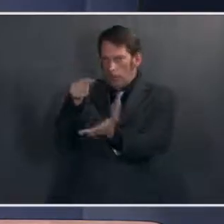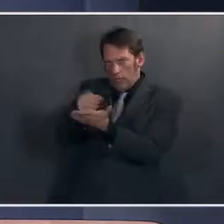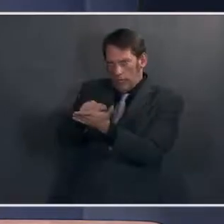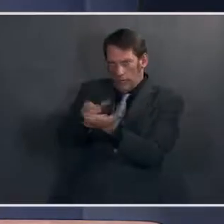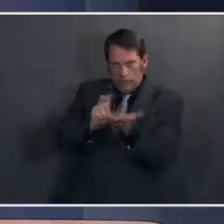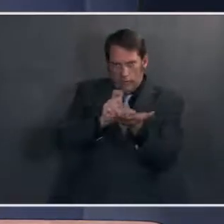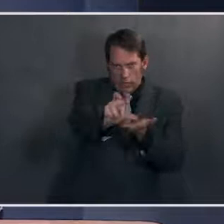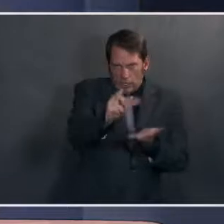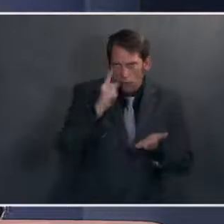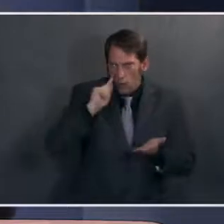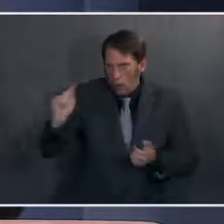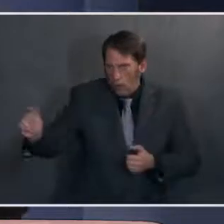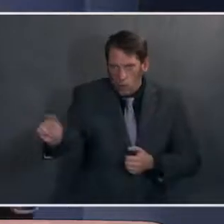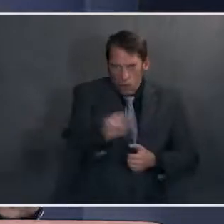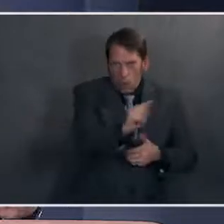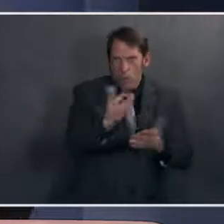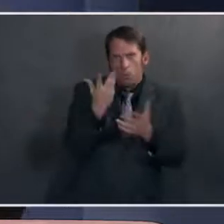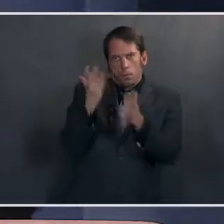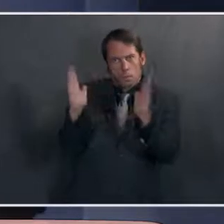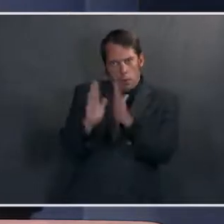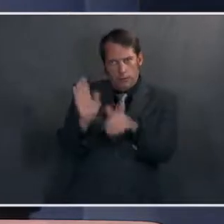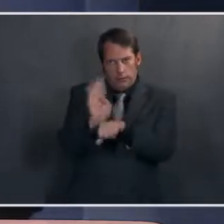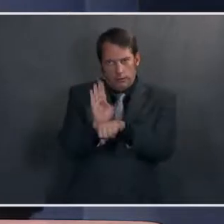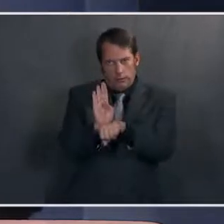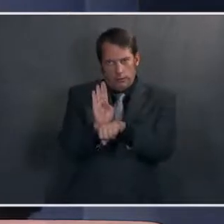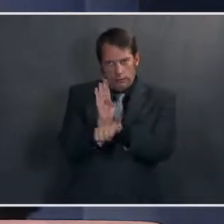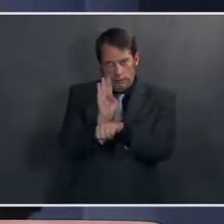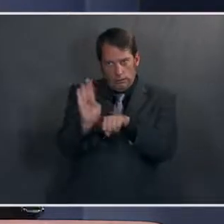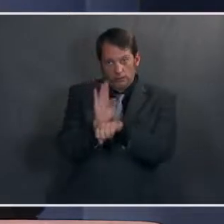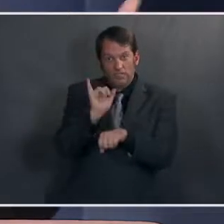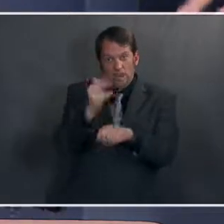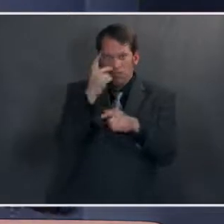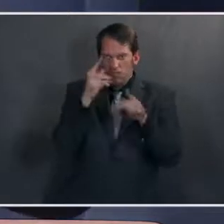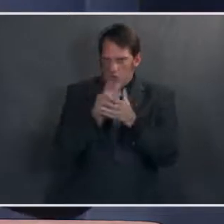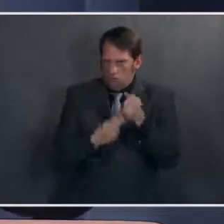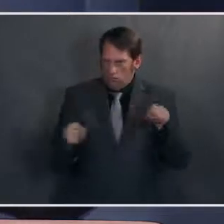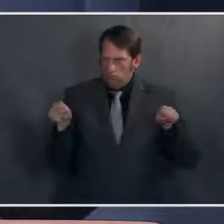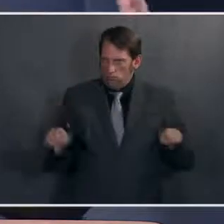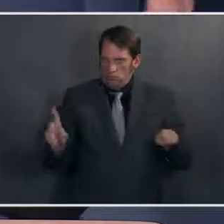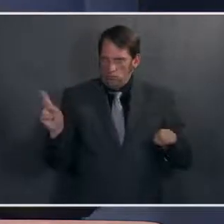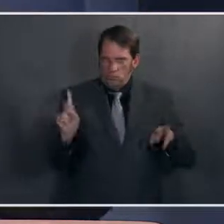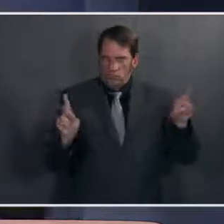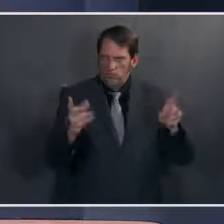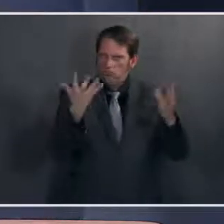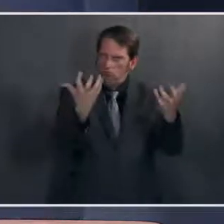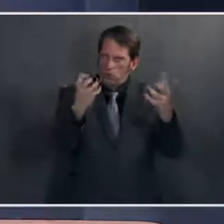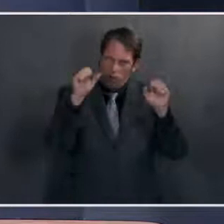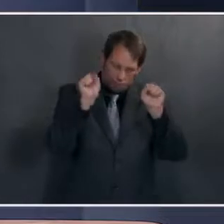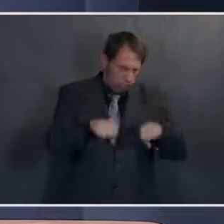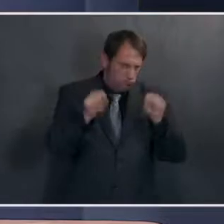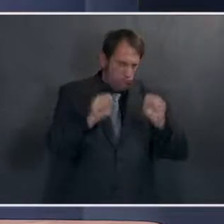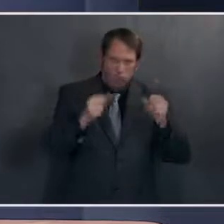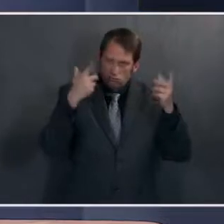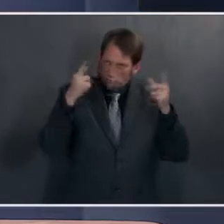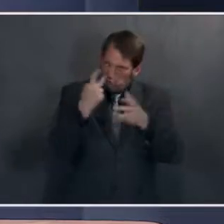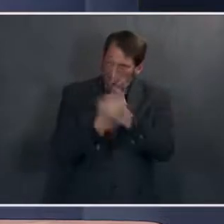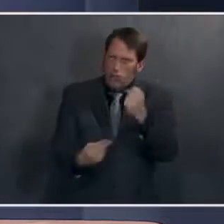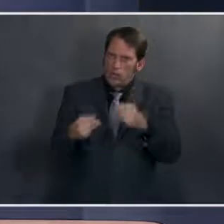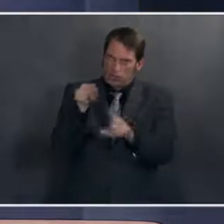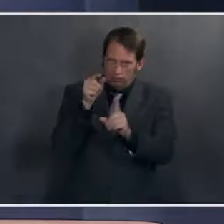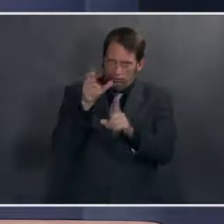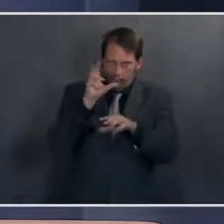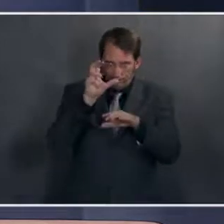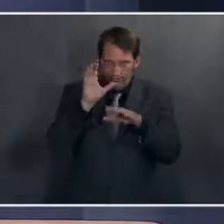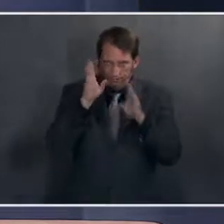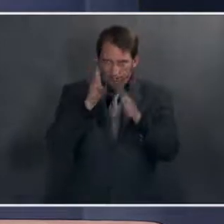is that this bill itself is bipartisan. 74% of the public support it, Republicans and Democrats, independents across the country. And there